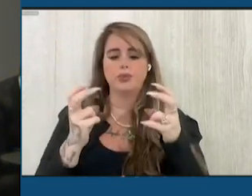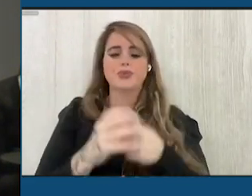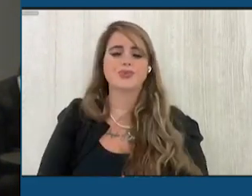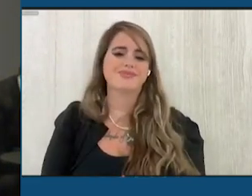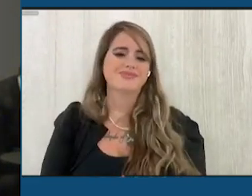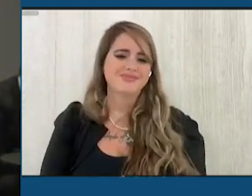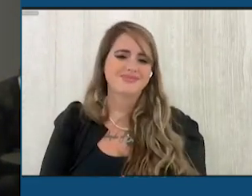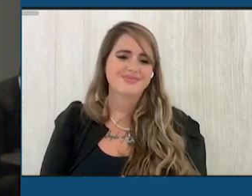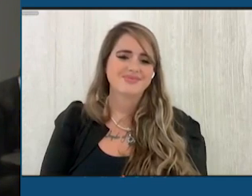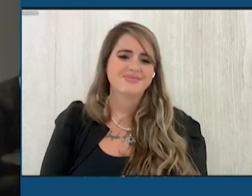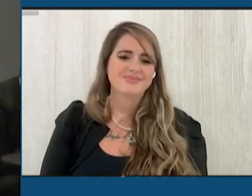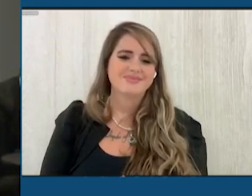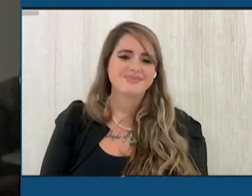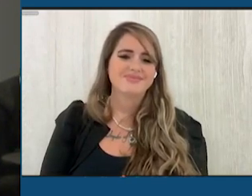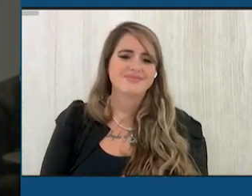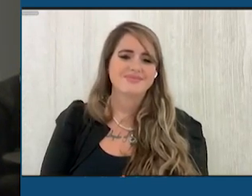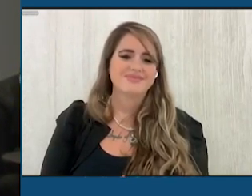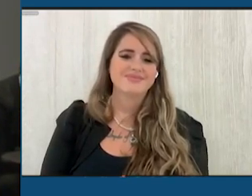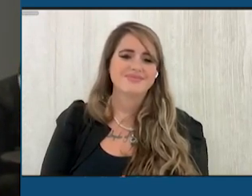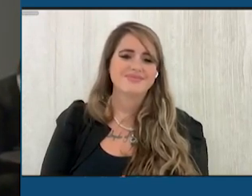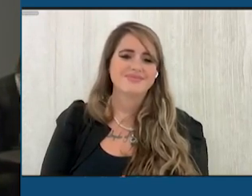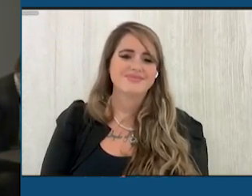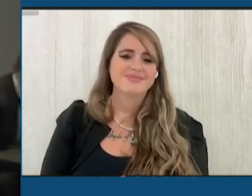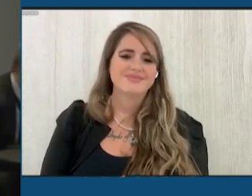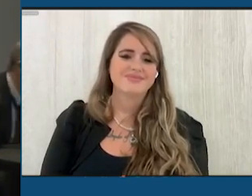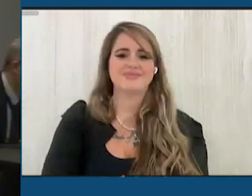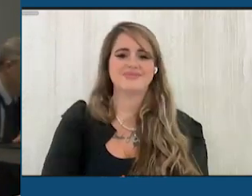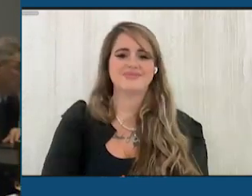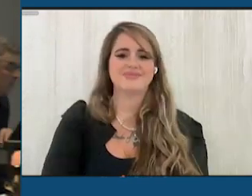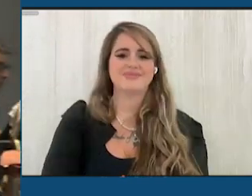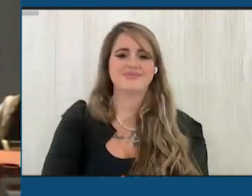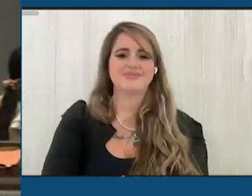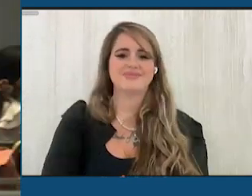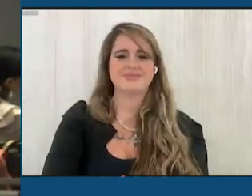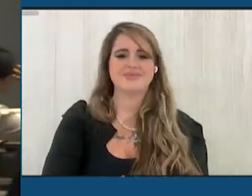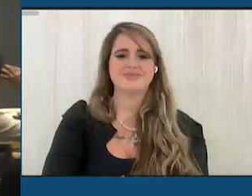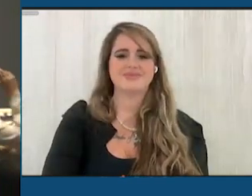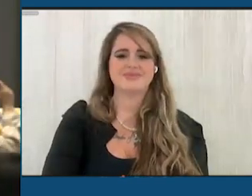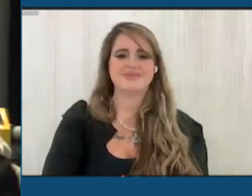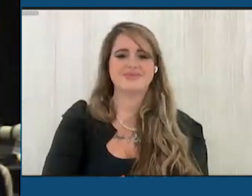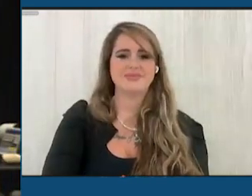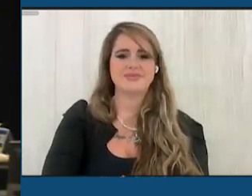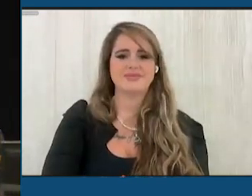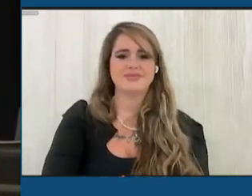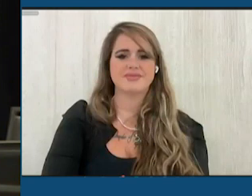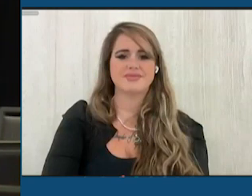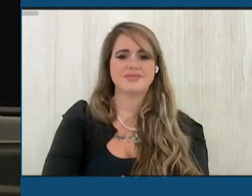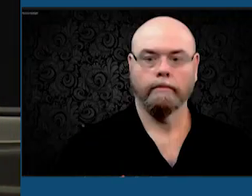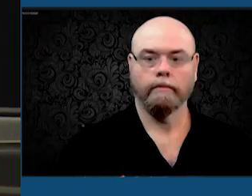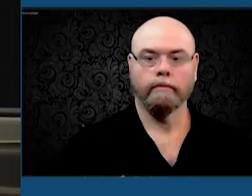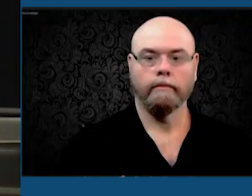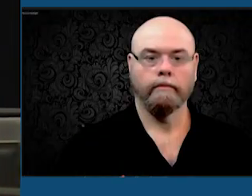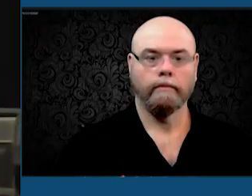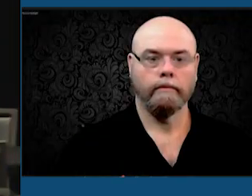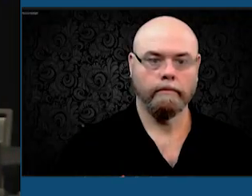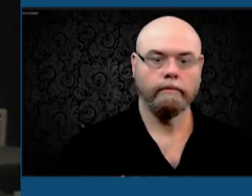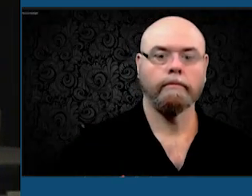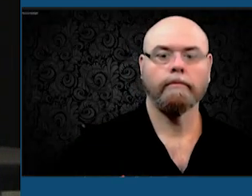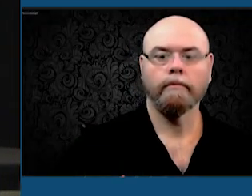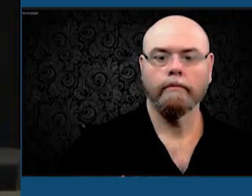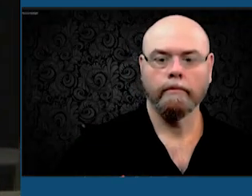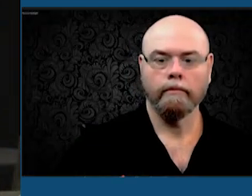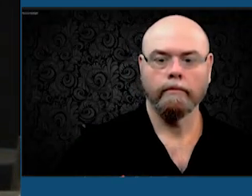Some other challenges is that SEL takes away time from core subject areas like language arts and science and math. As it says here, it